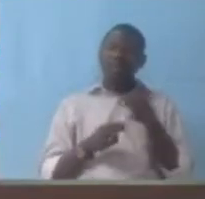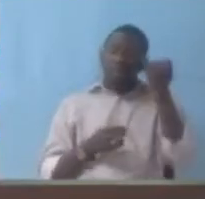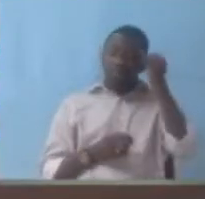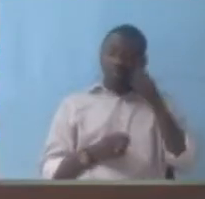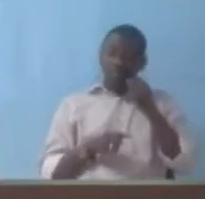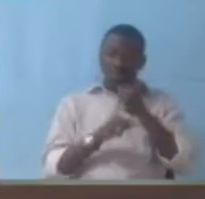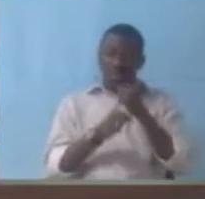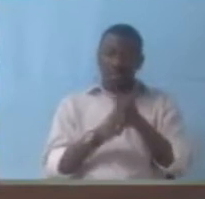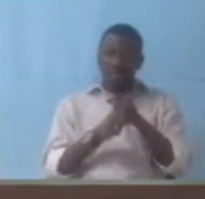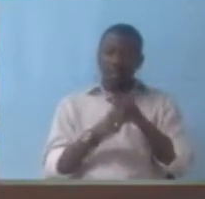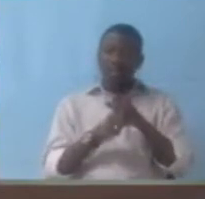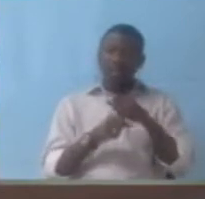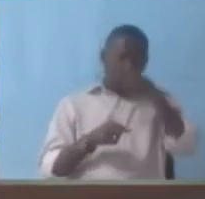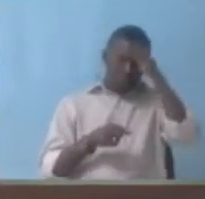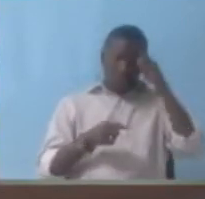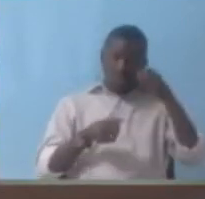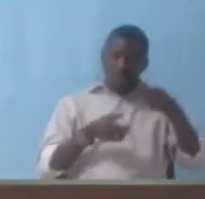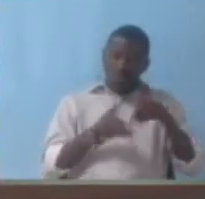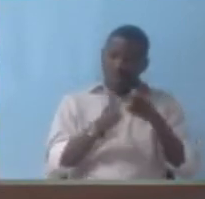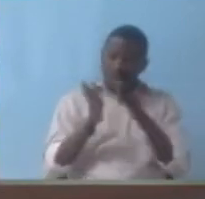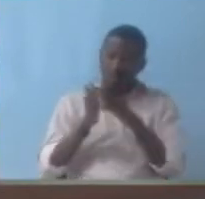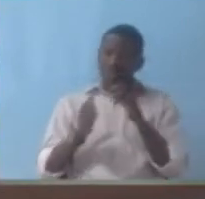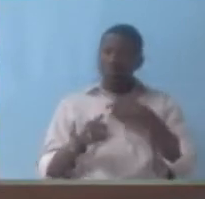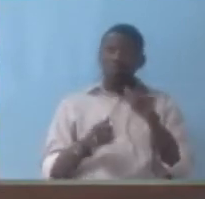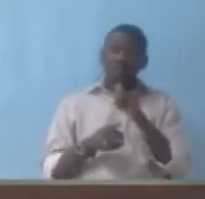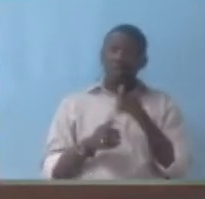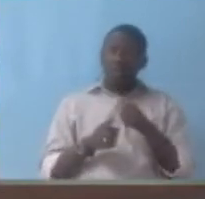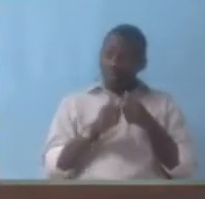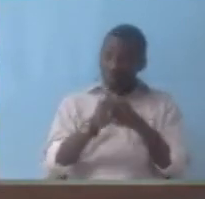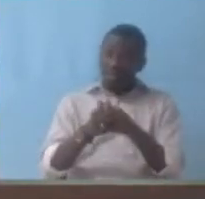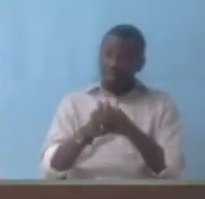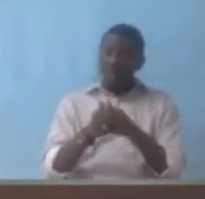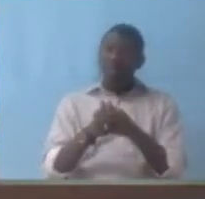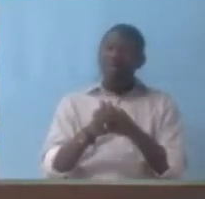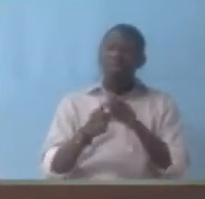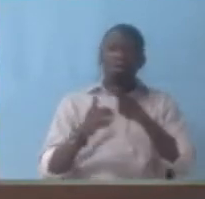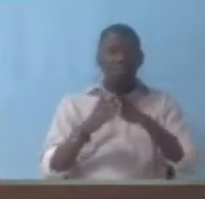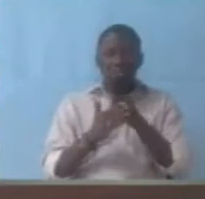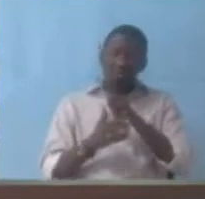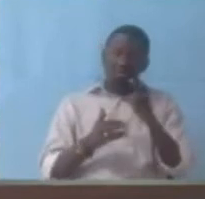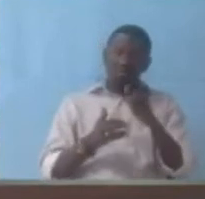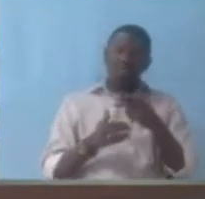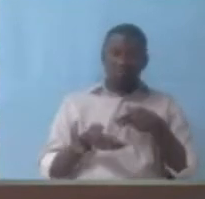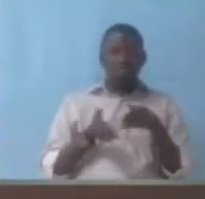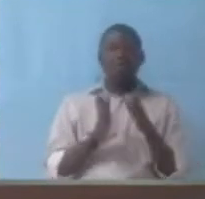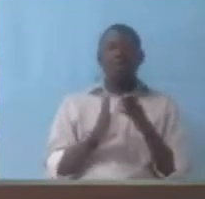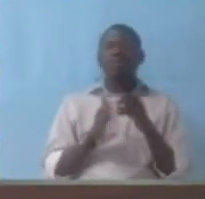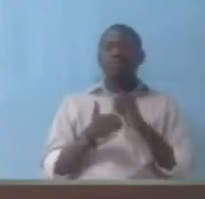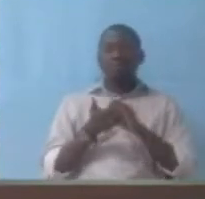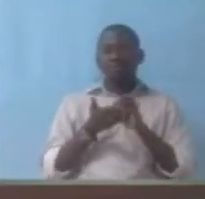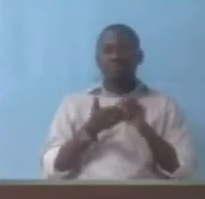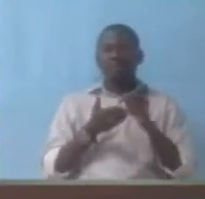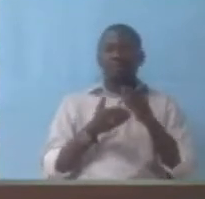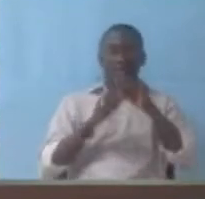framework within which they could operate whether they followed it or not. That was the framework. Sarto moment wolam nyinti